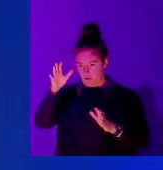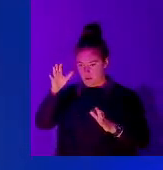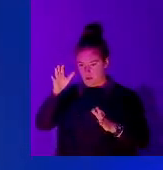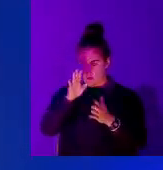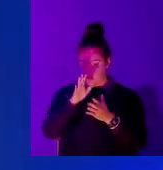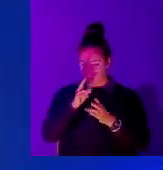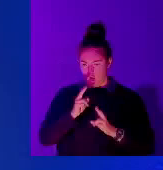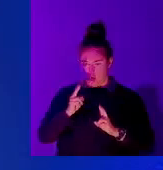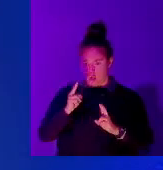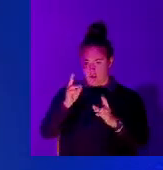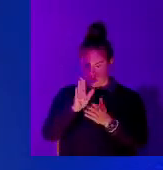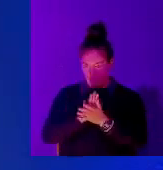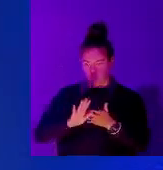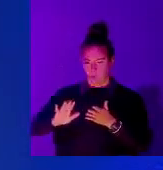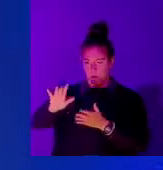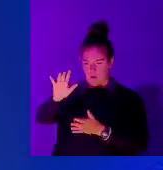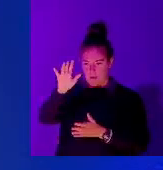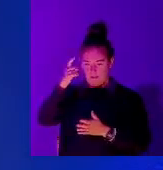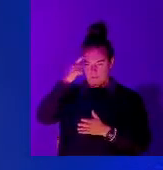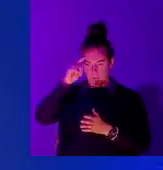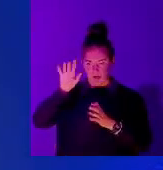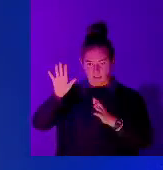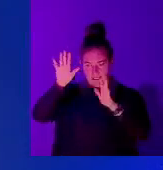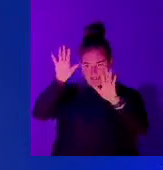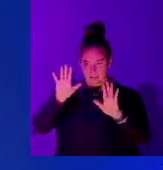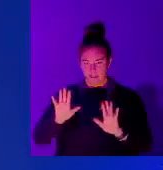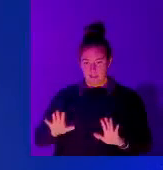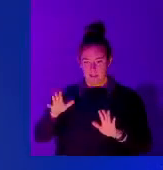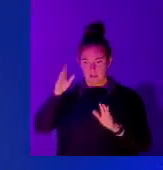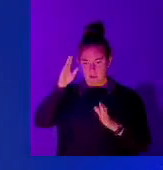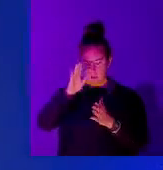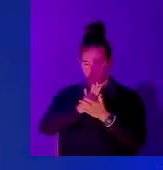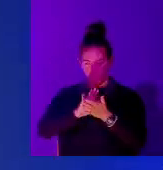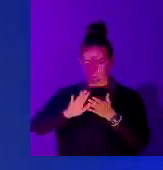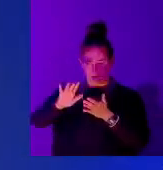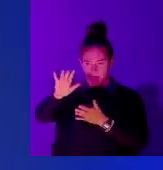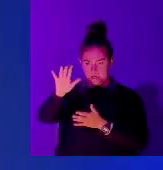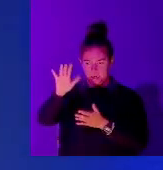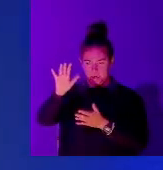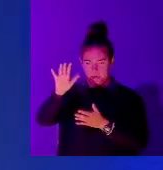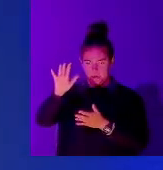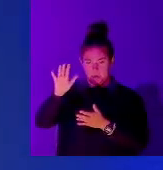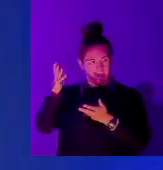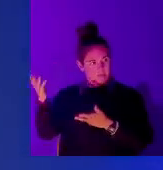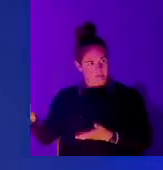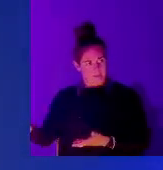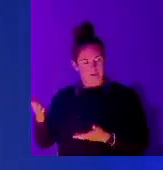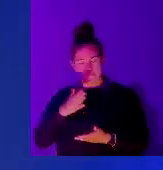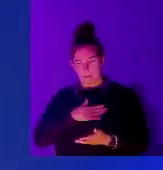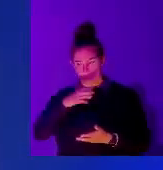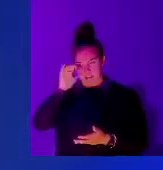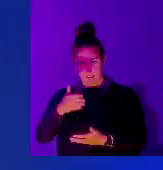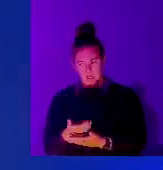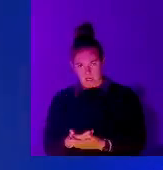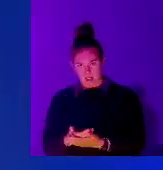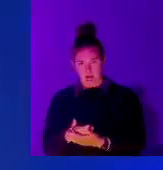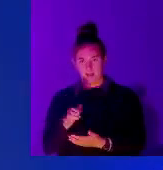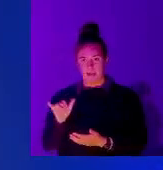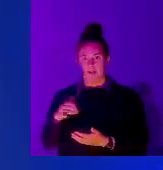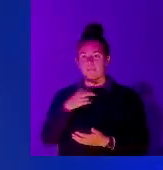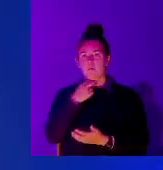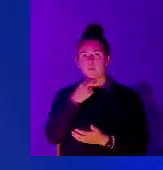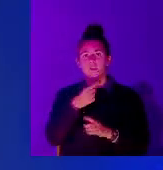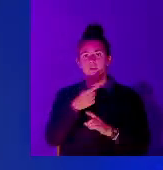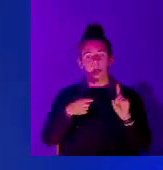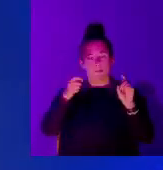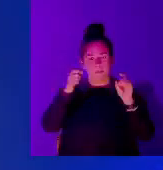glory, this is my beloved Son, in whom I am well pleased. And this voice which came from heaven we heard when we